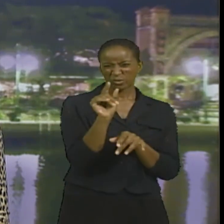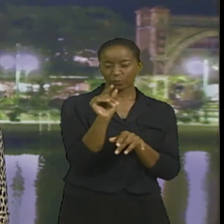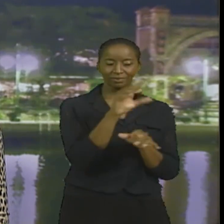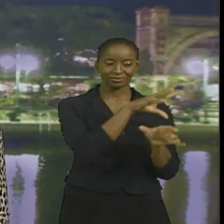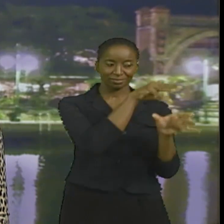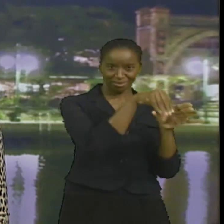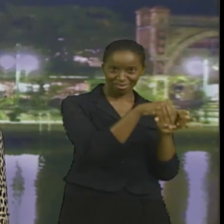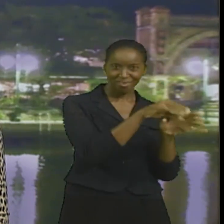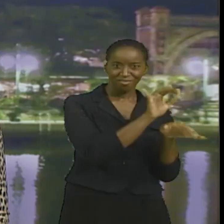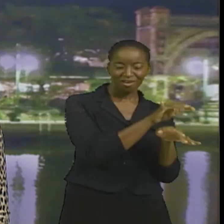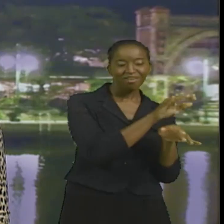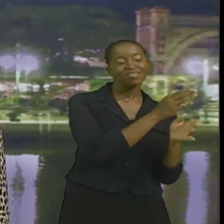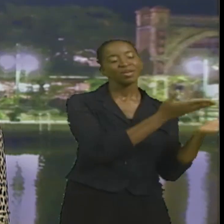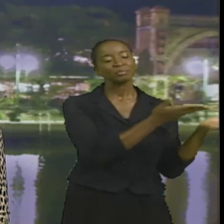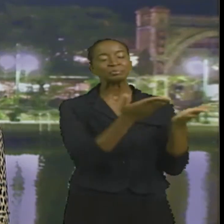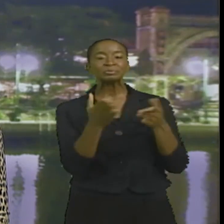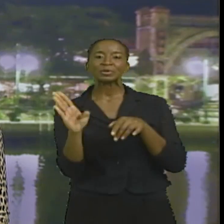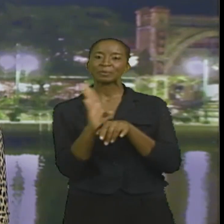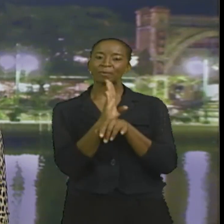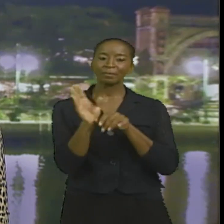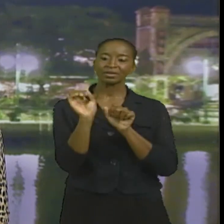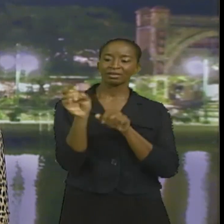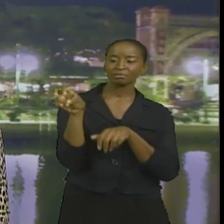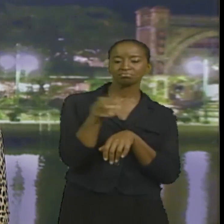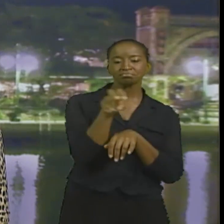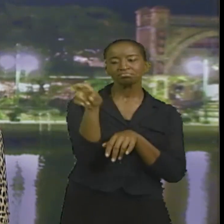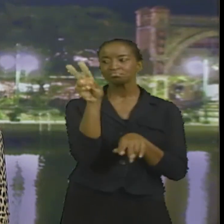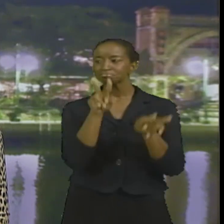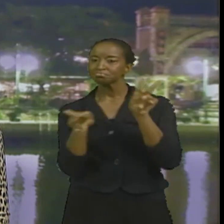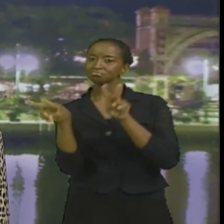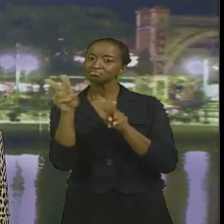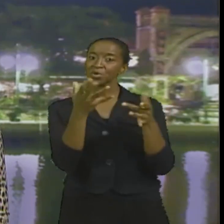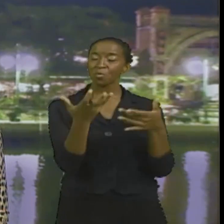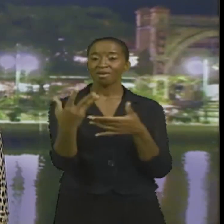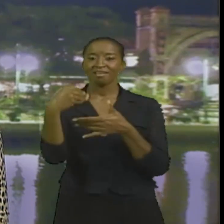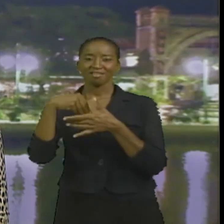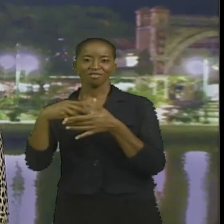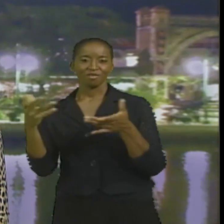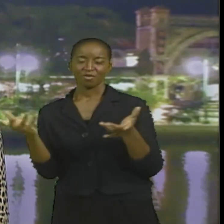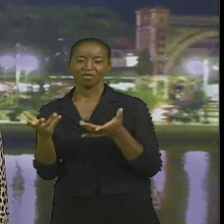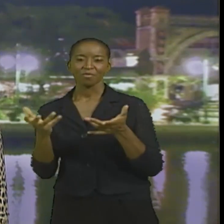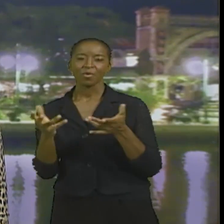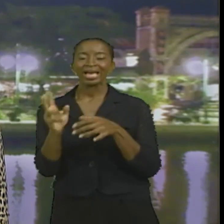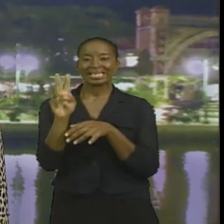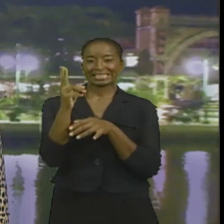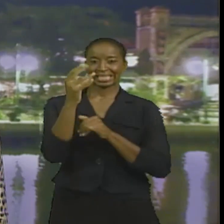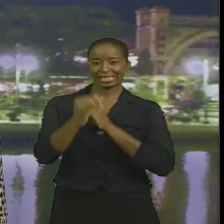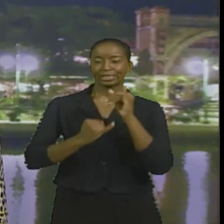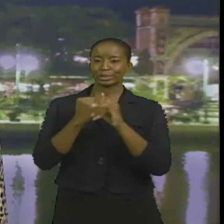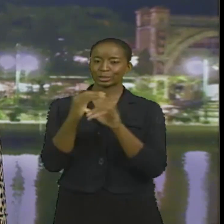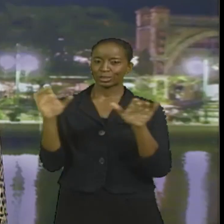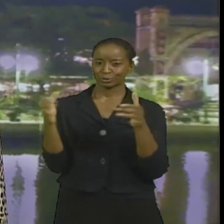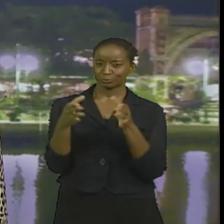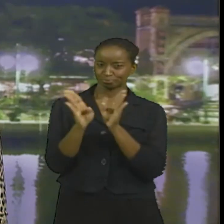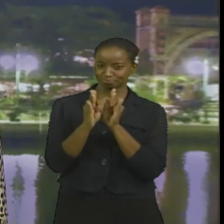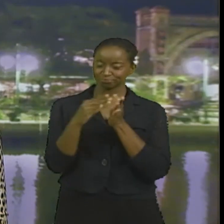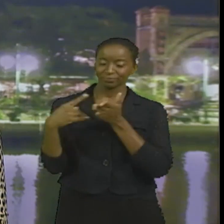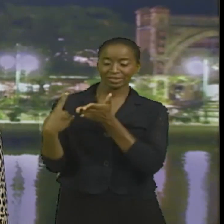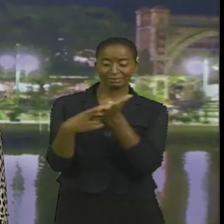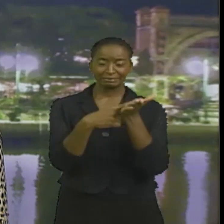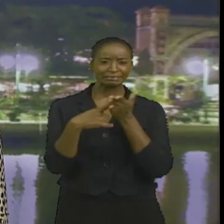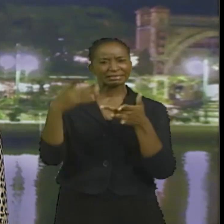experience Barbados firsthand, but it won't be all play for those delegates because Ashley wants to host a second international conference on